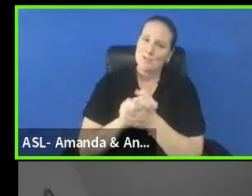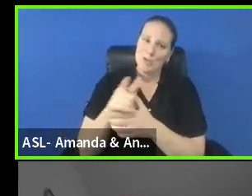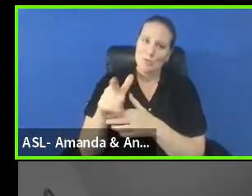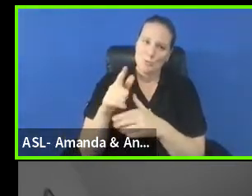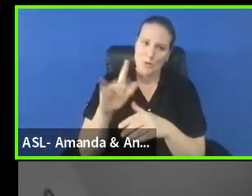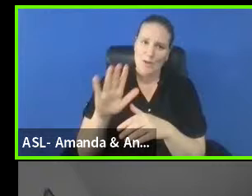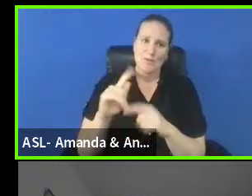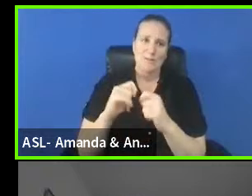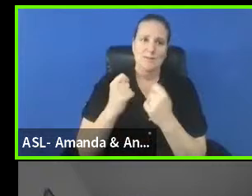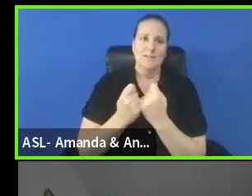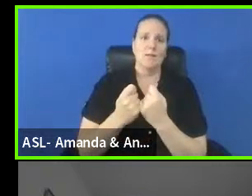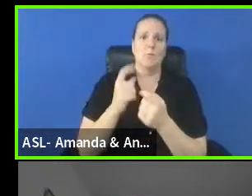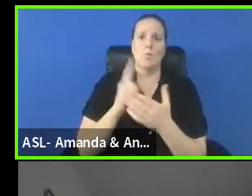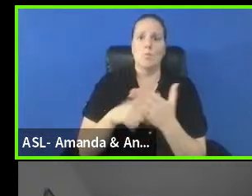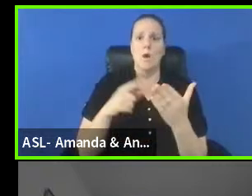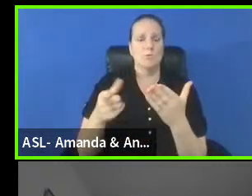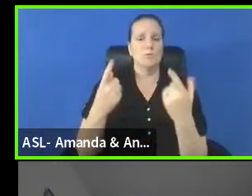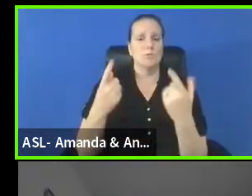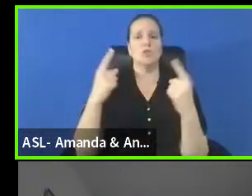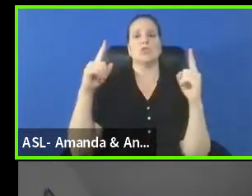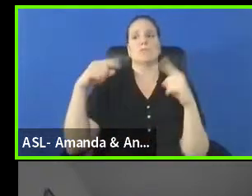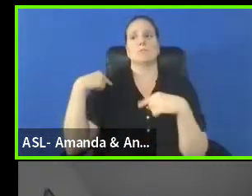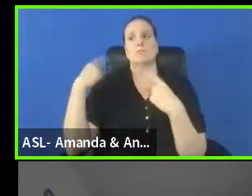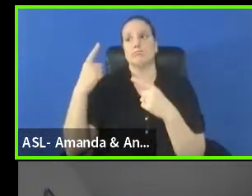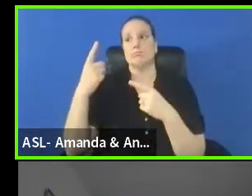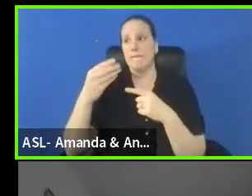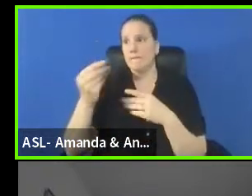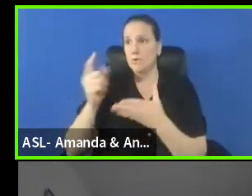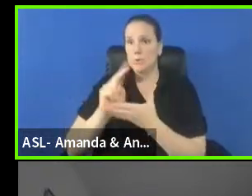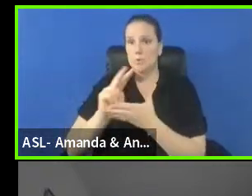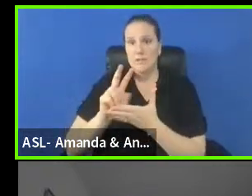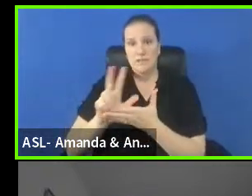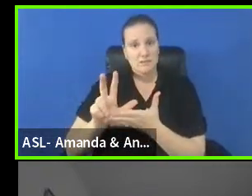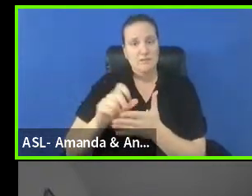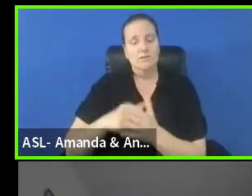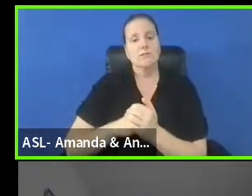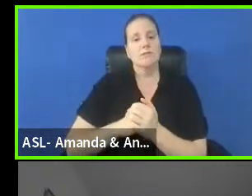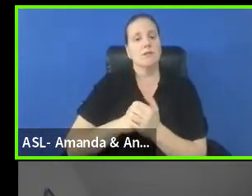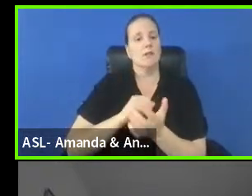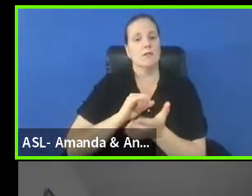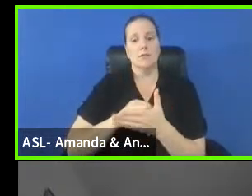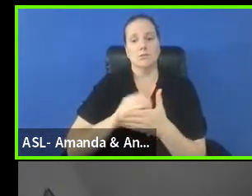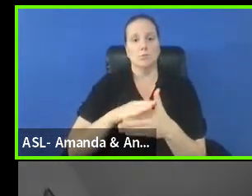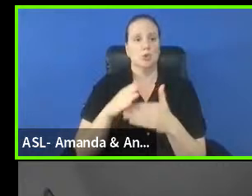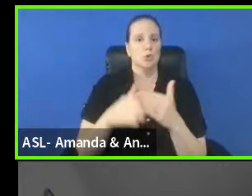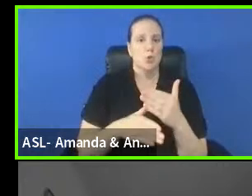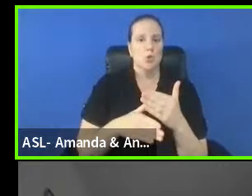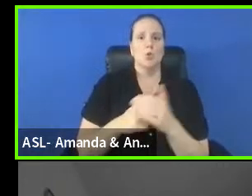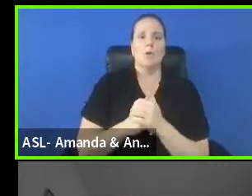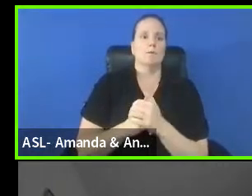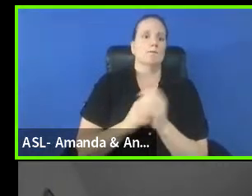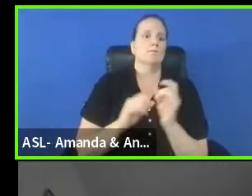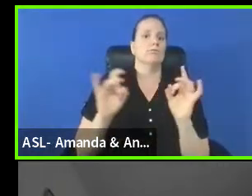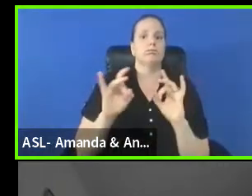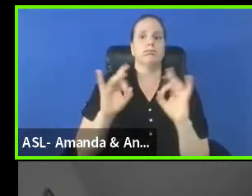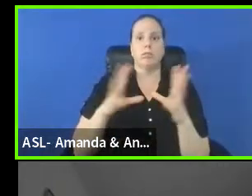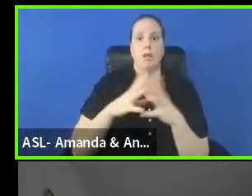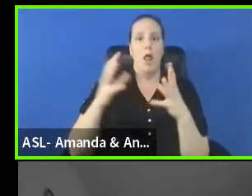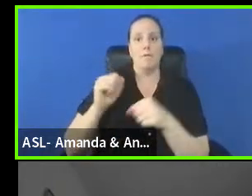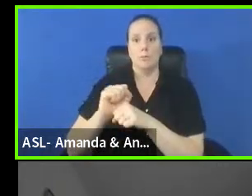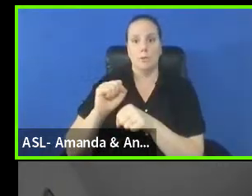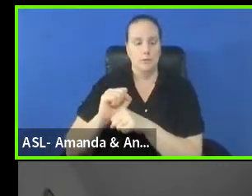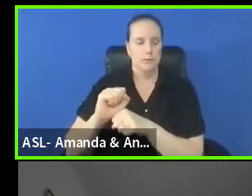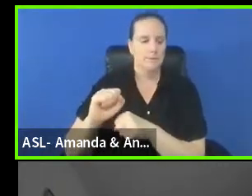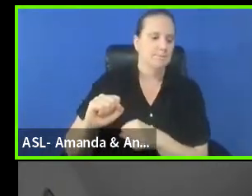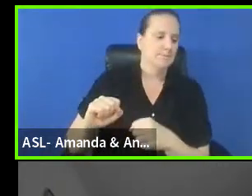for what you guys have achieved over the last couple of weeks. It's the result of a tremendous amount of work,